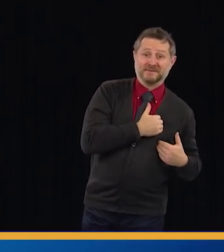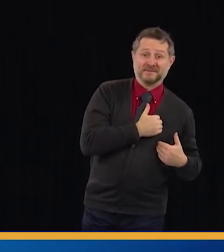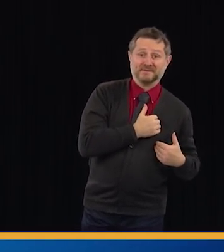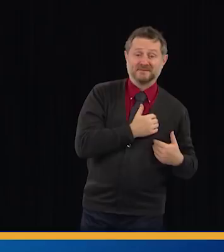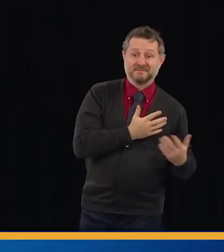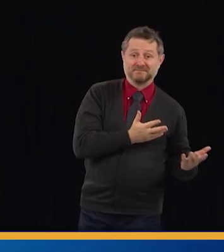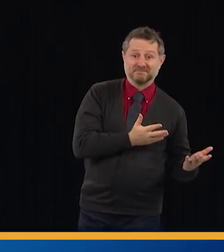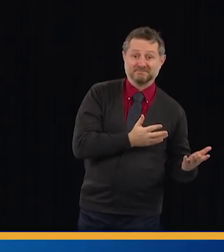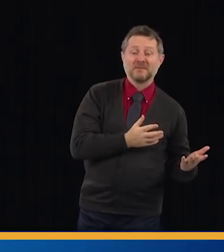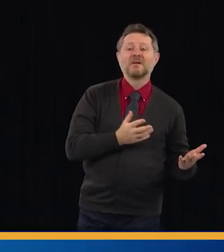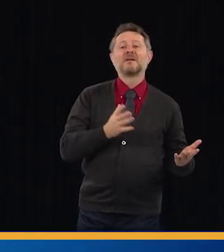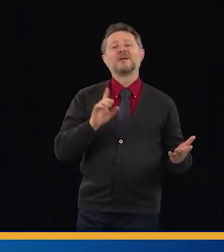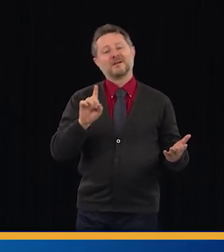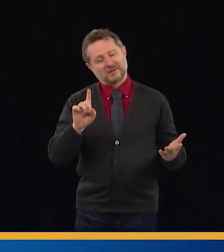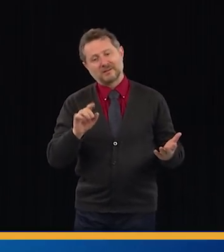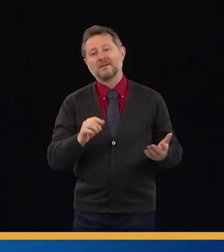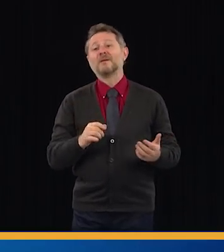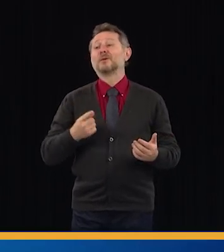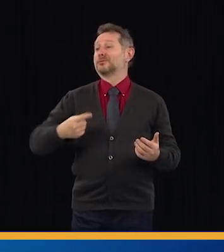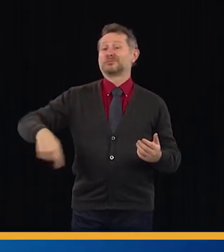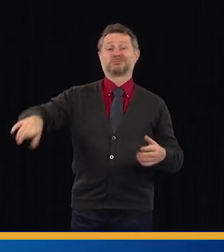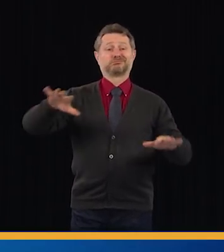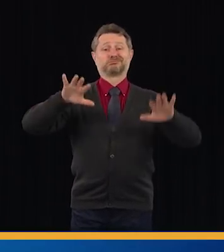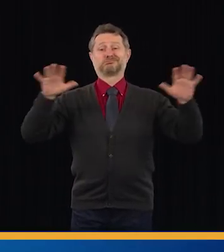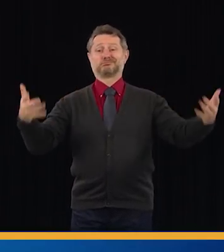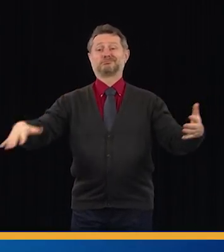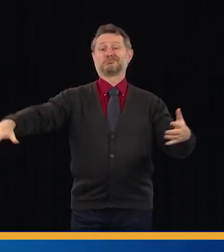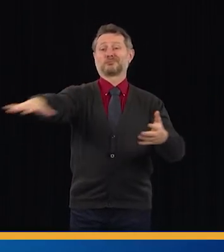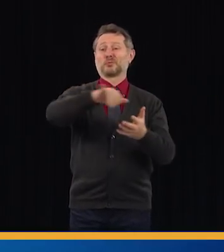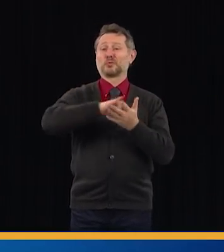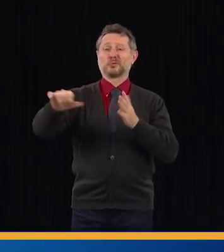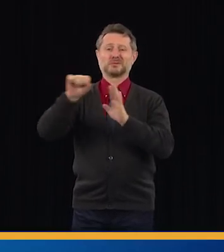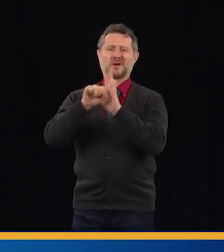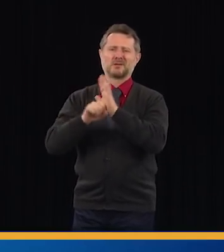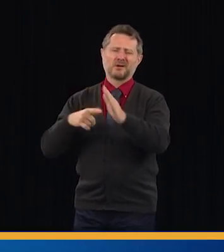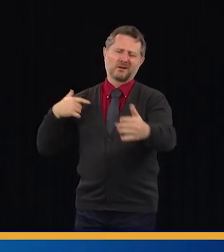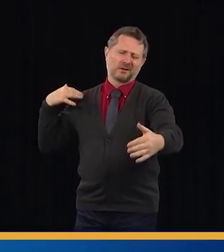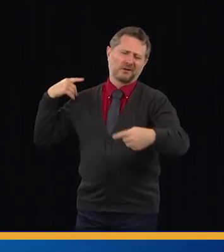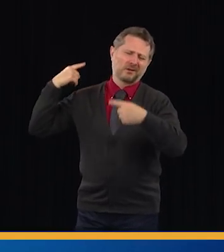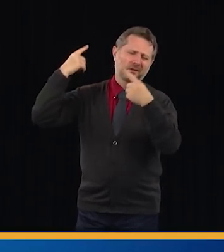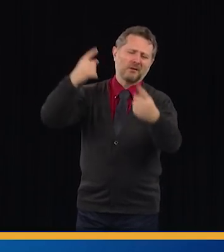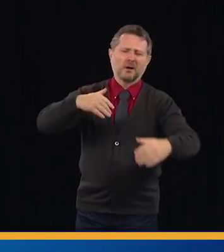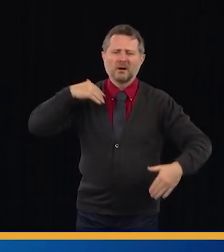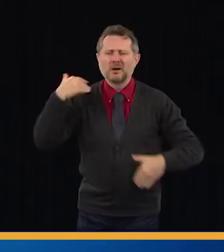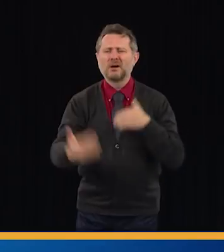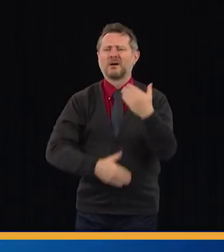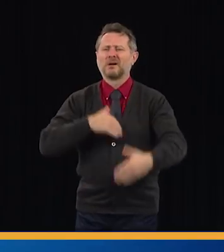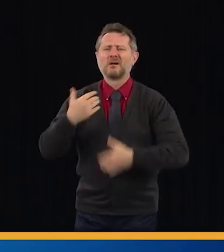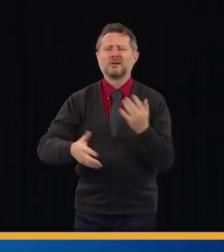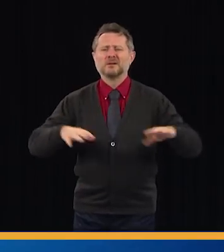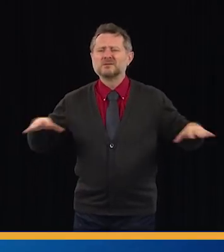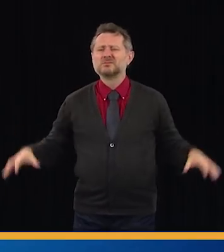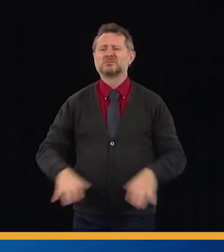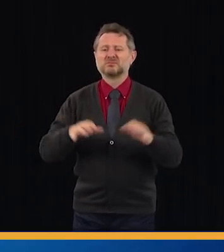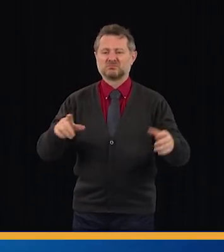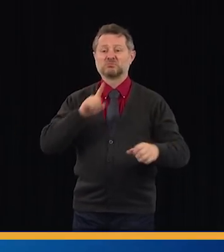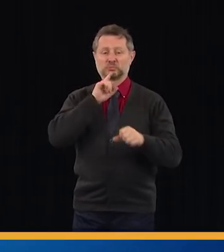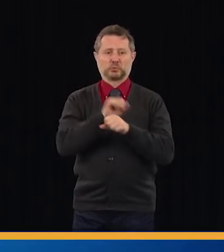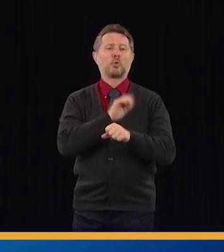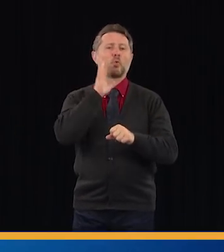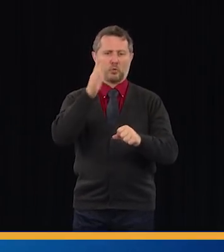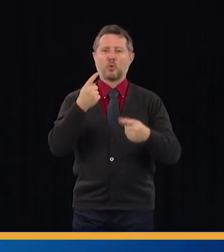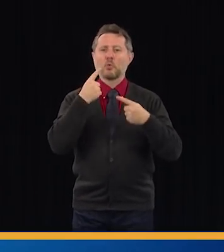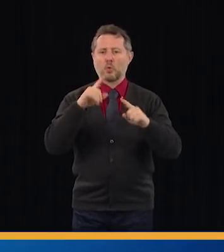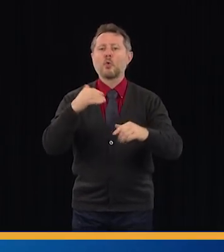what we have done and what we are doing is actually working and it's making a difference. We took